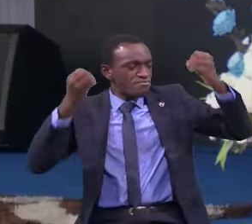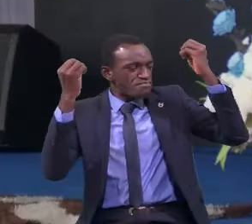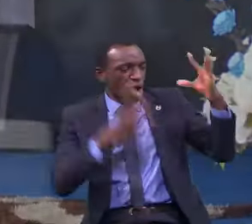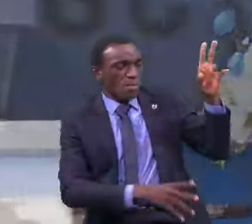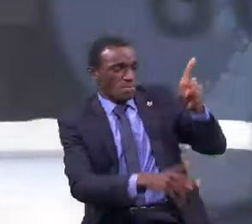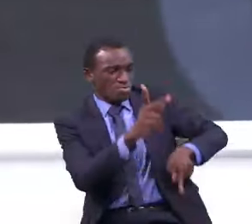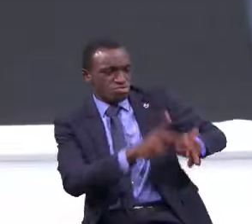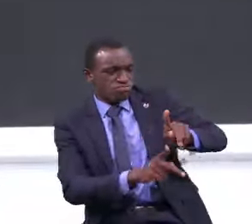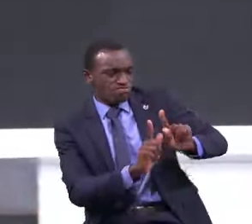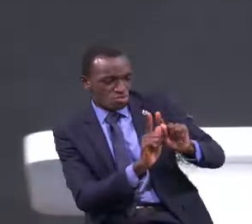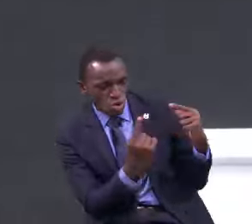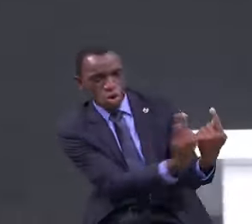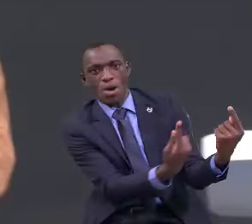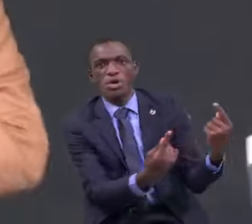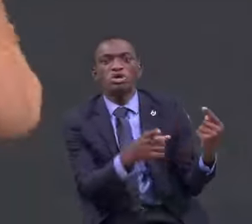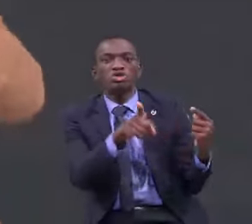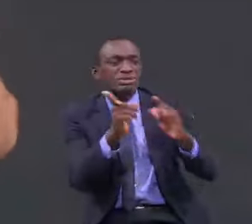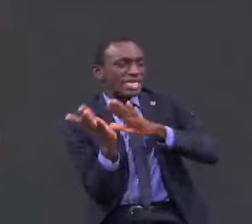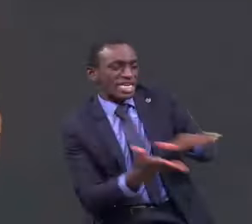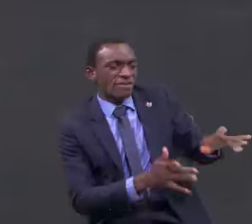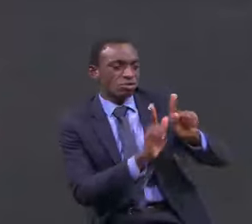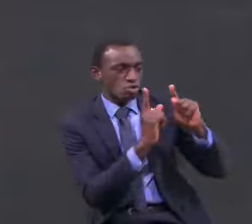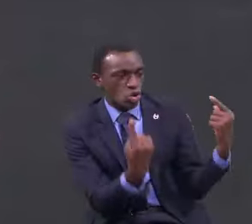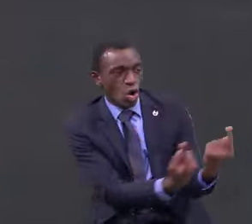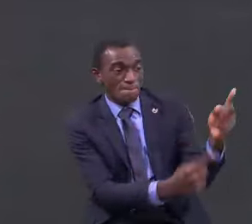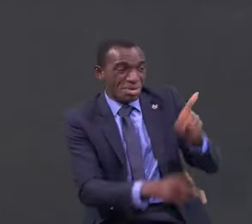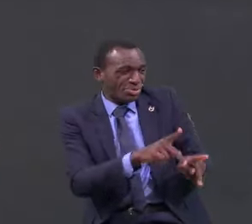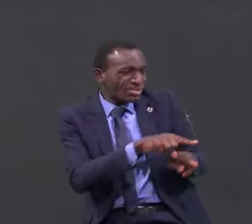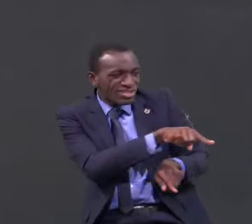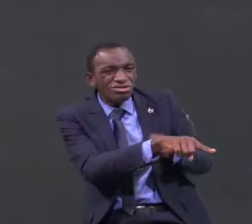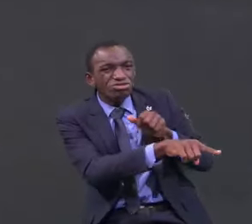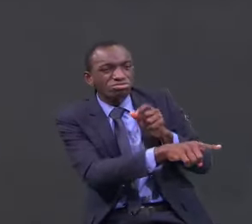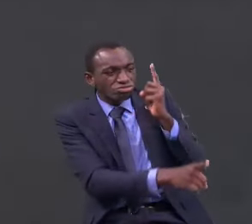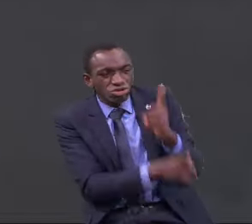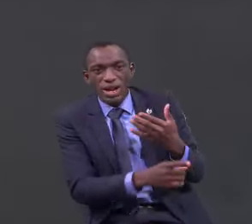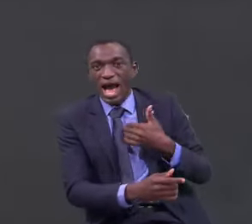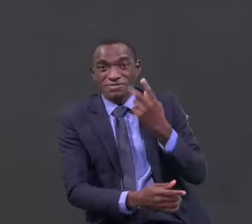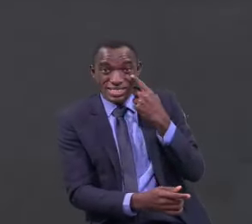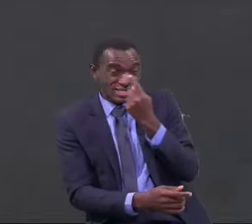You come out of the crowd, the people that have sight, they don't have insight.